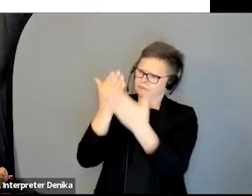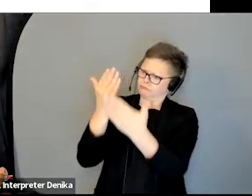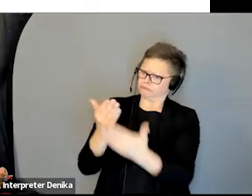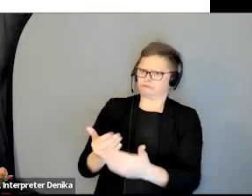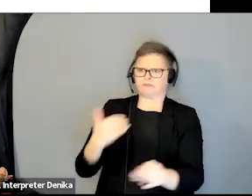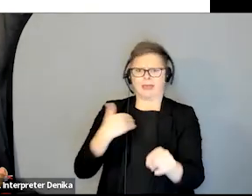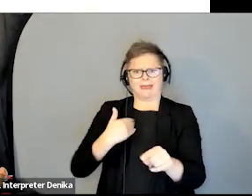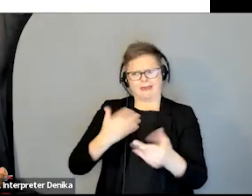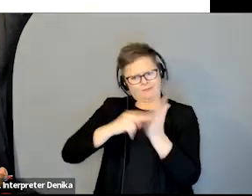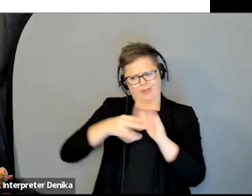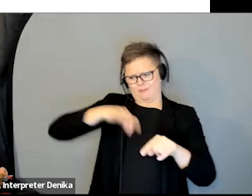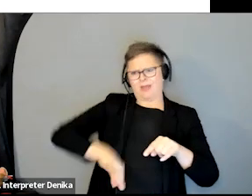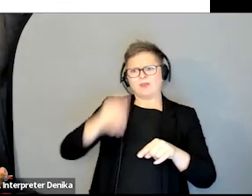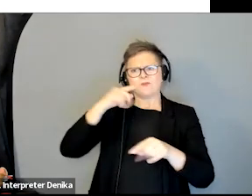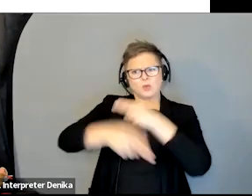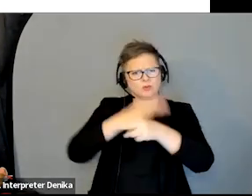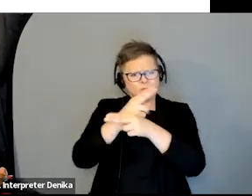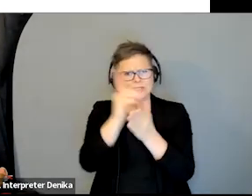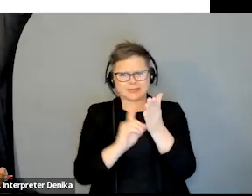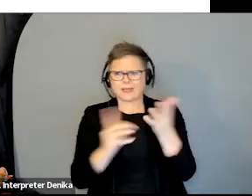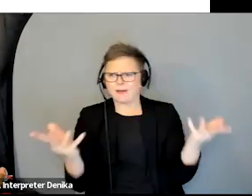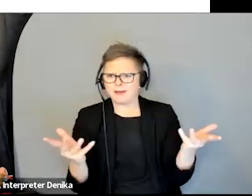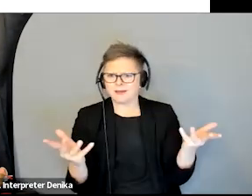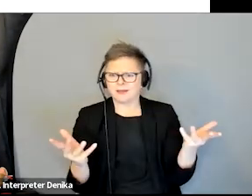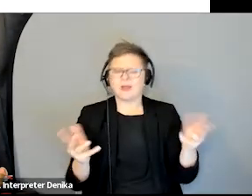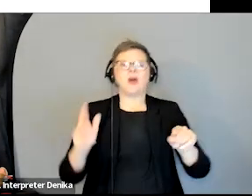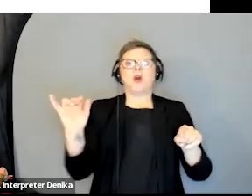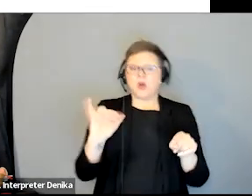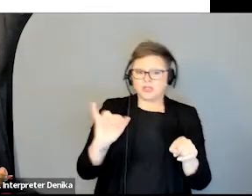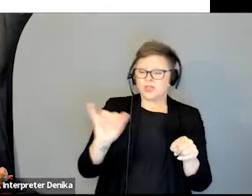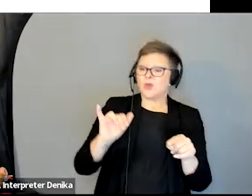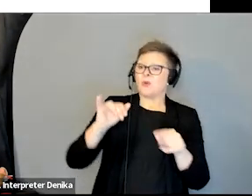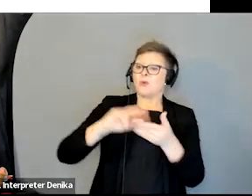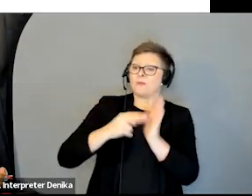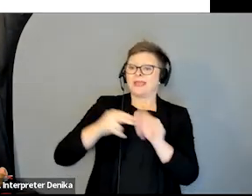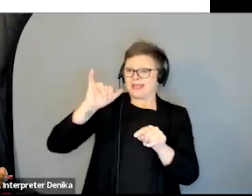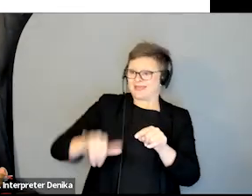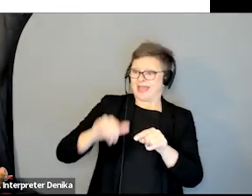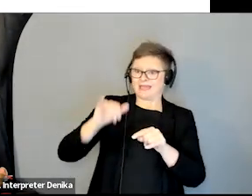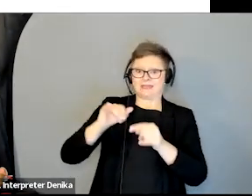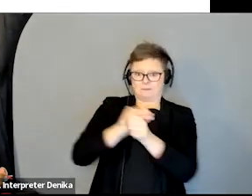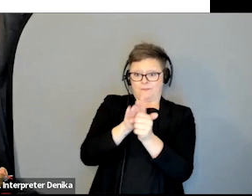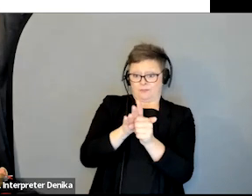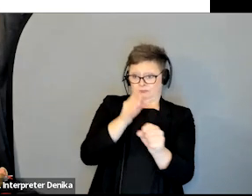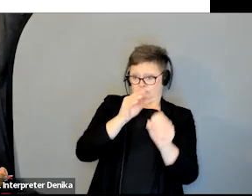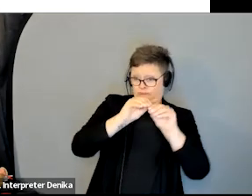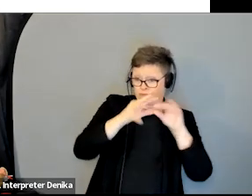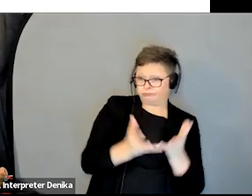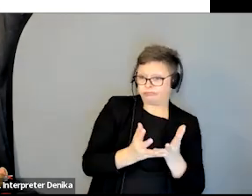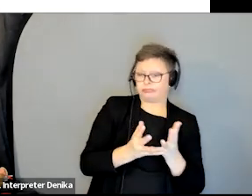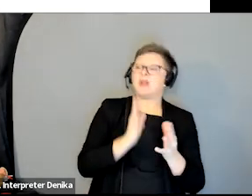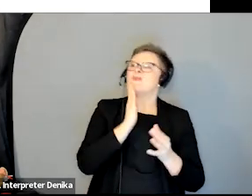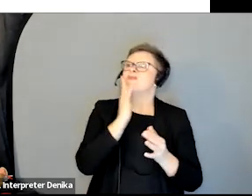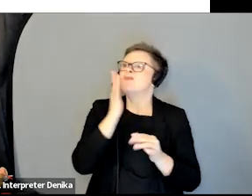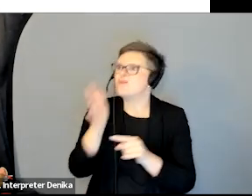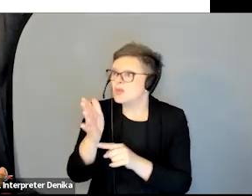of universal design. And finally, 4 of the studies suggested that the experiences of the pandemic may affect the way that future courts rule on